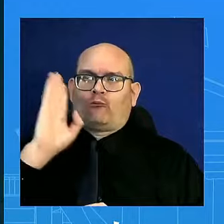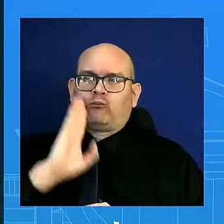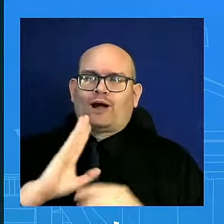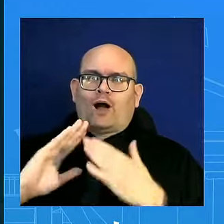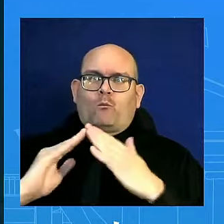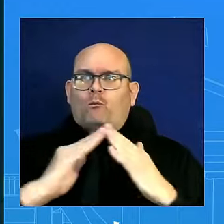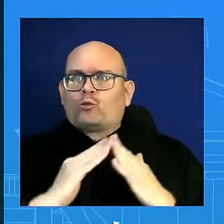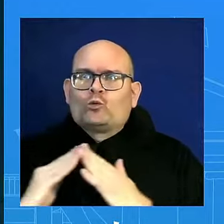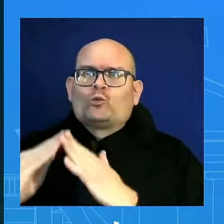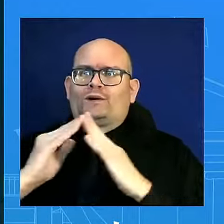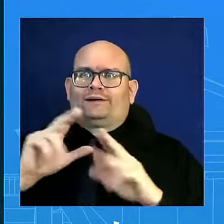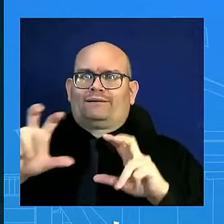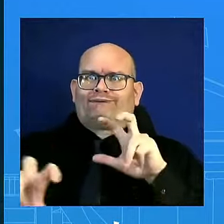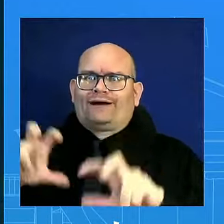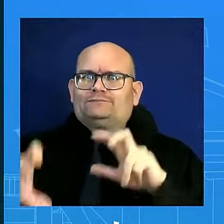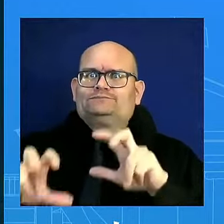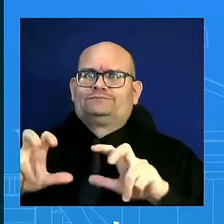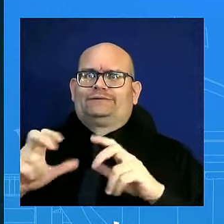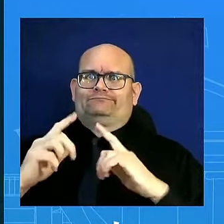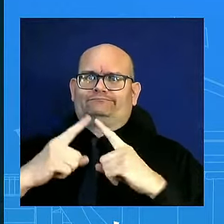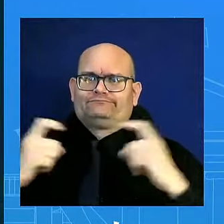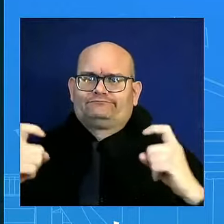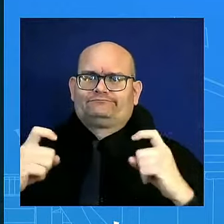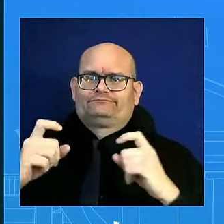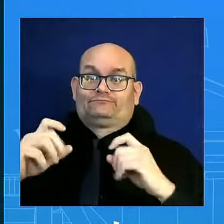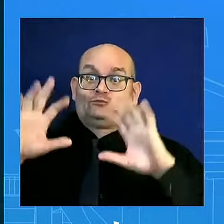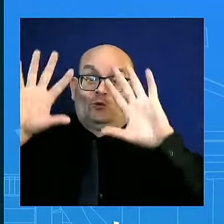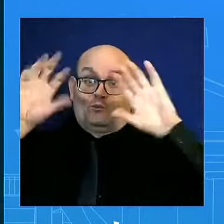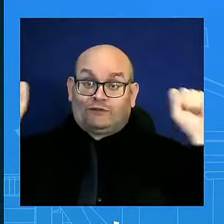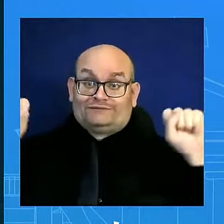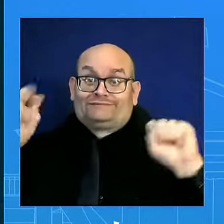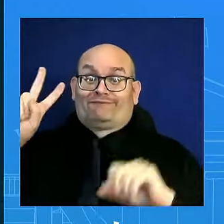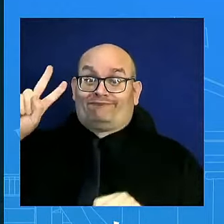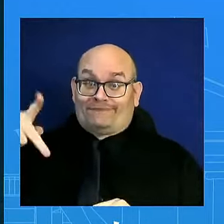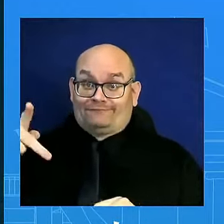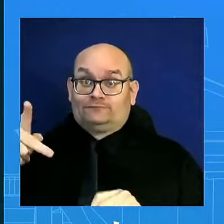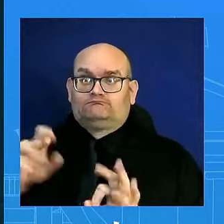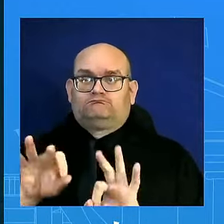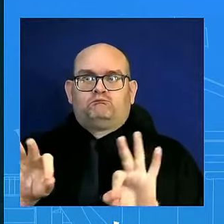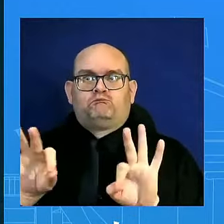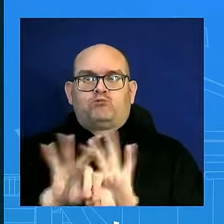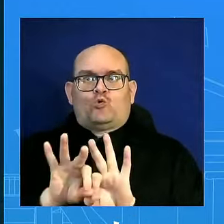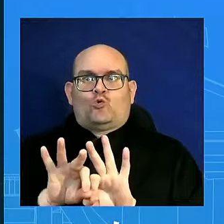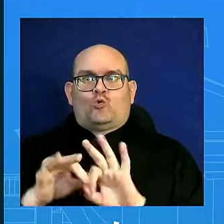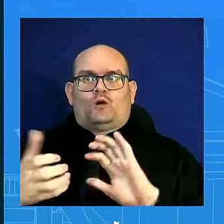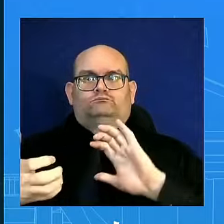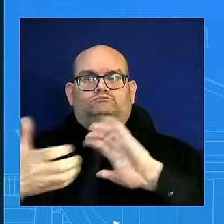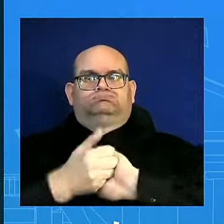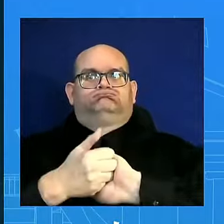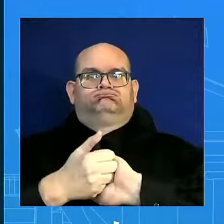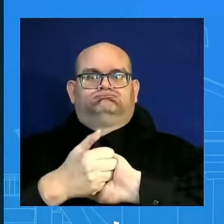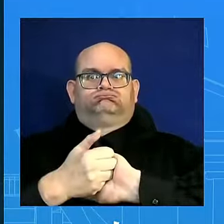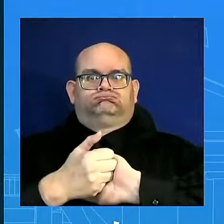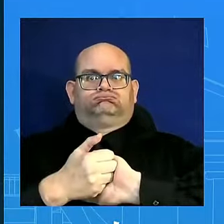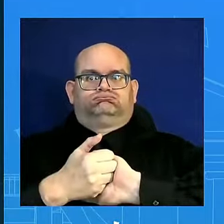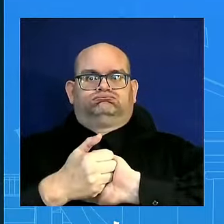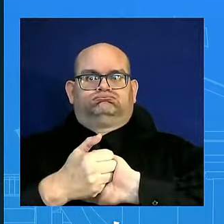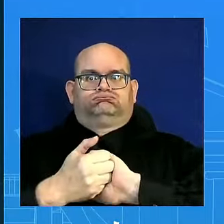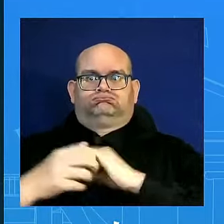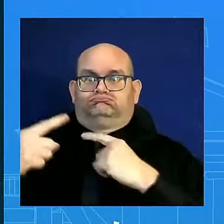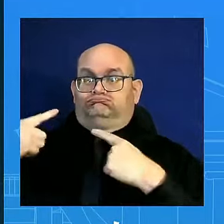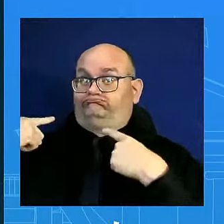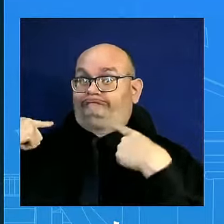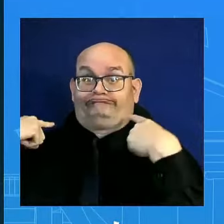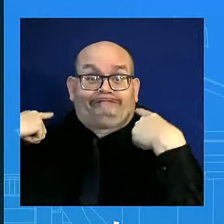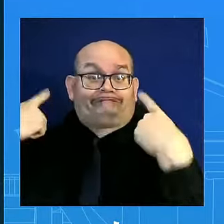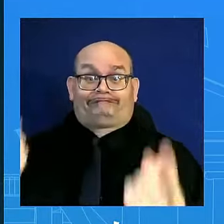they're partners. The president and the vice president have been critical partners. They are. They're partners in everything that has been done outside, come out of this